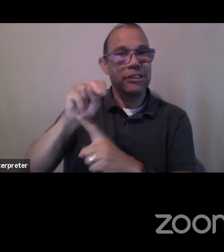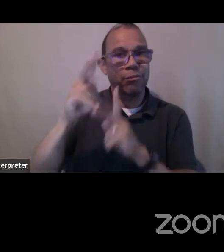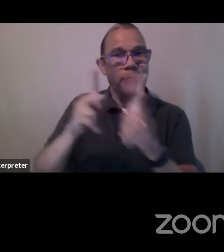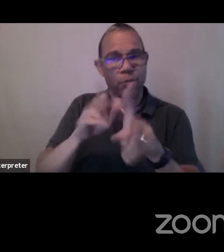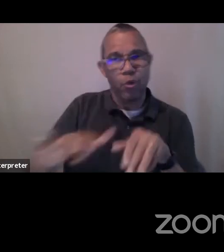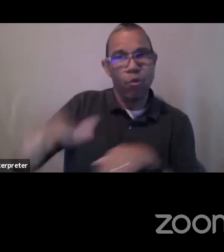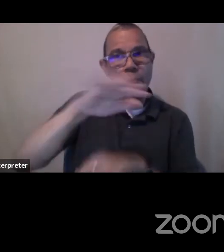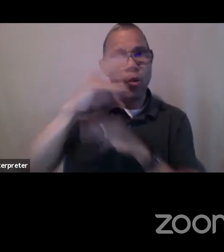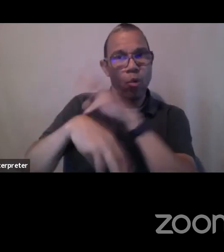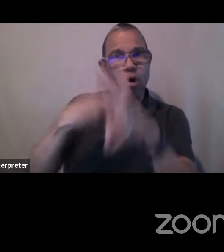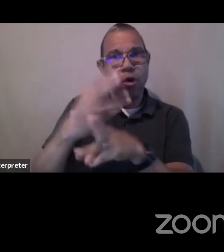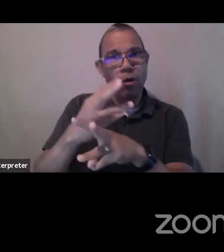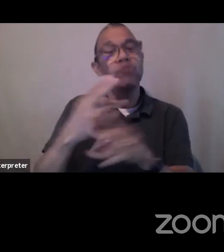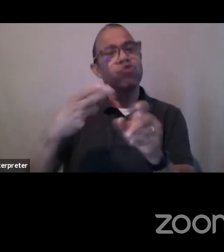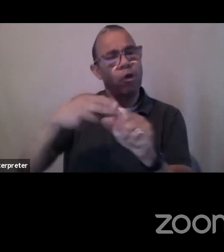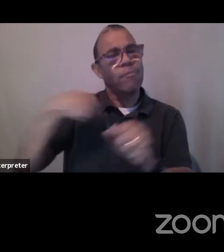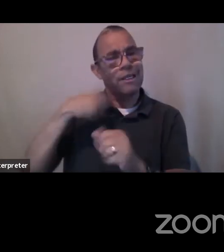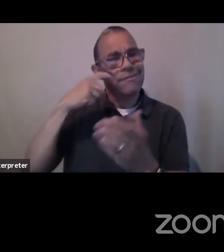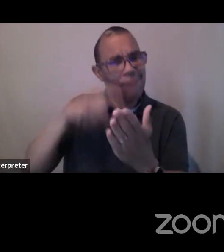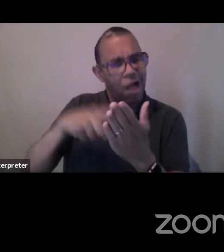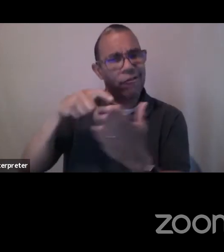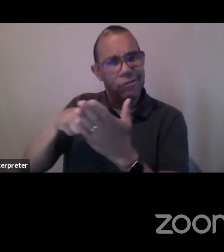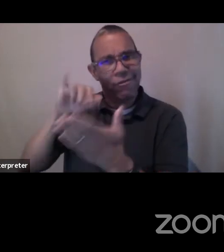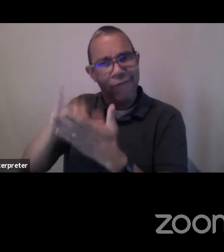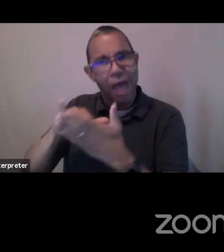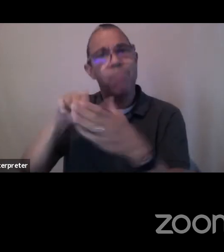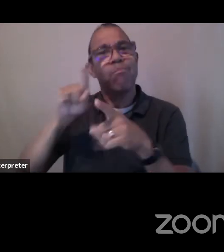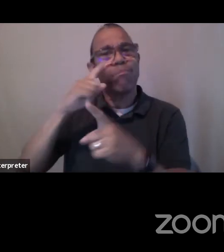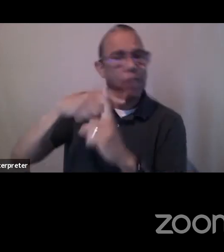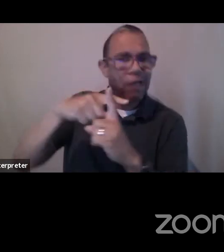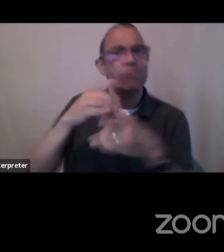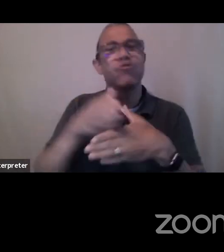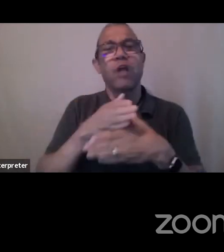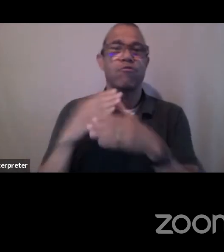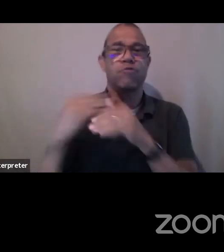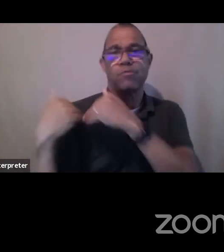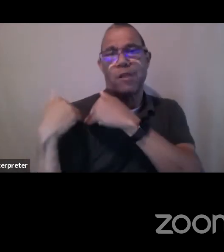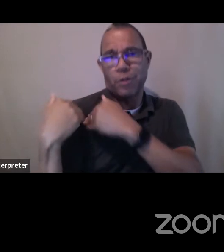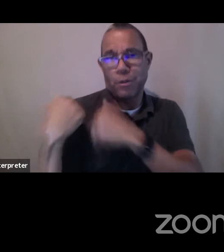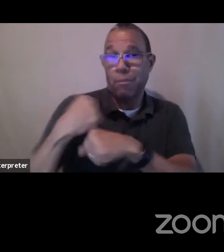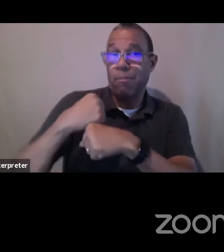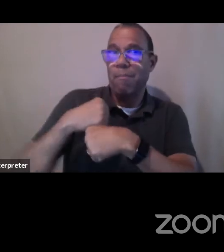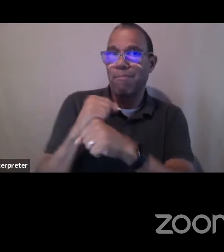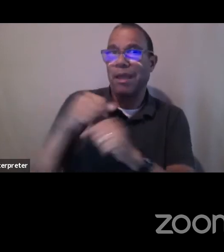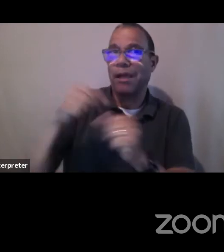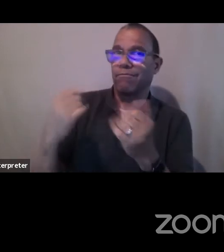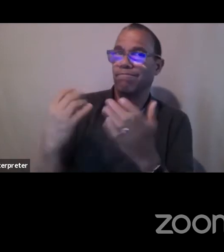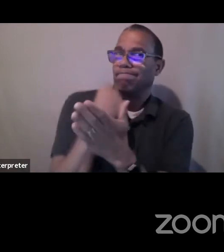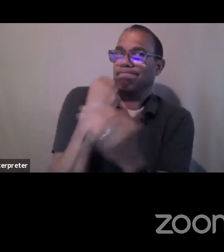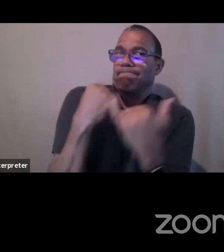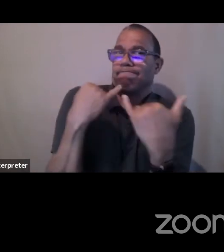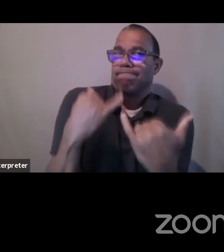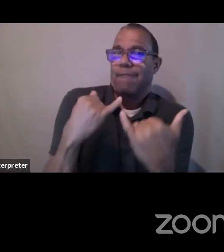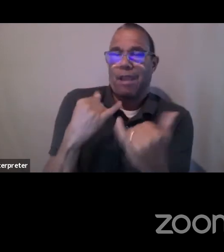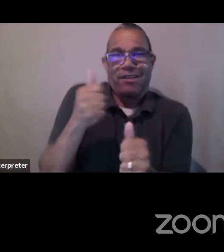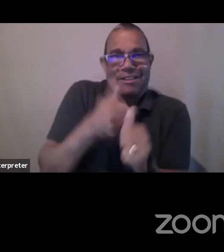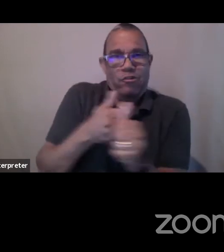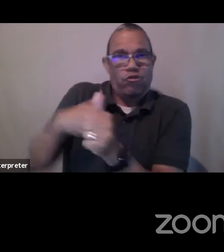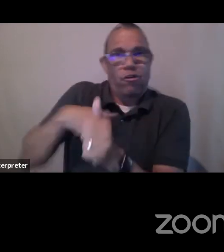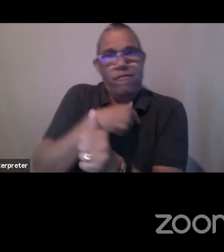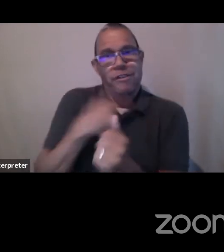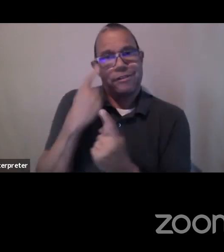acknowledging all this, as well as our shared responsibility, to make good of this time, and for each of us to consider our roles in